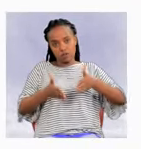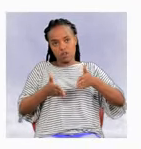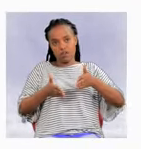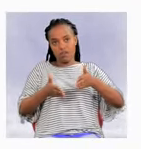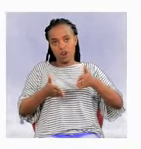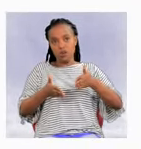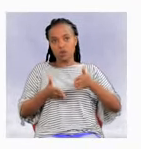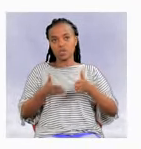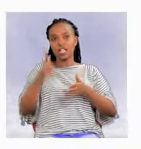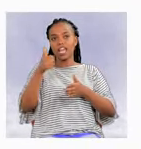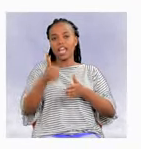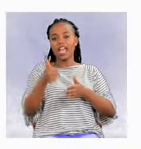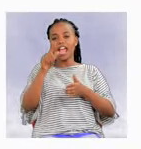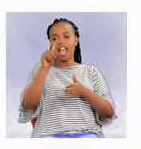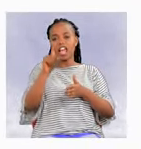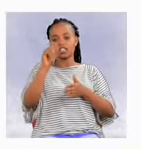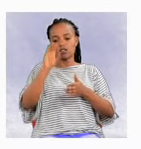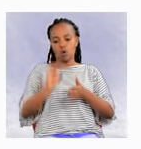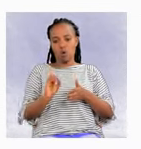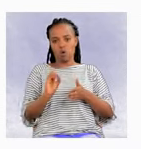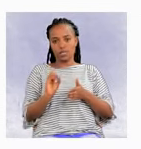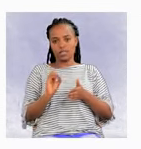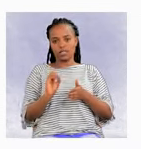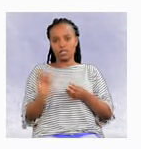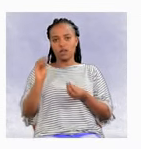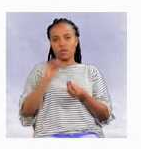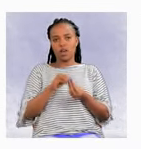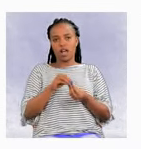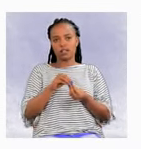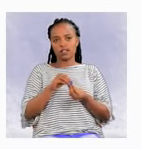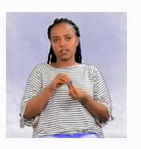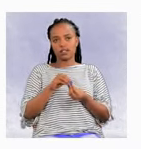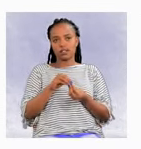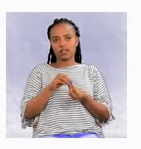of ax0 plus